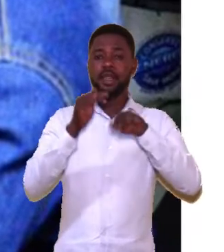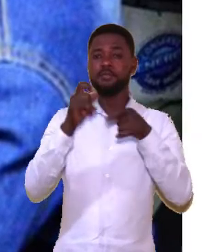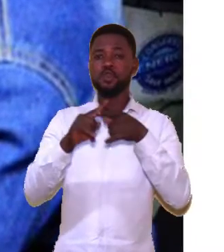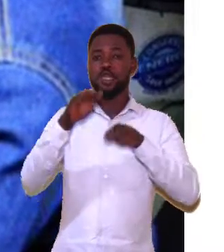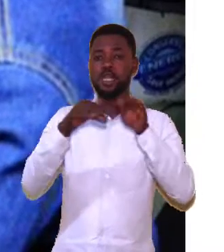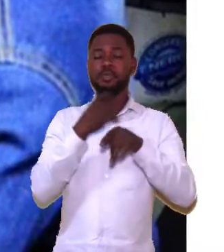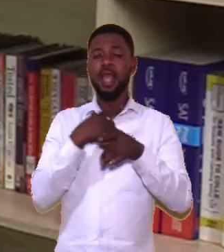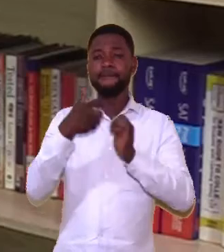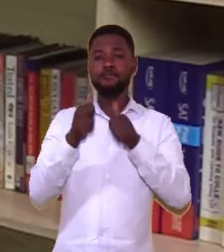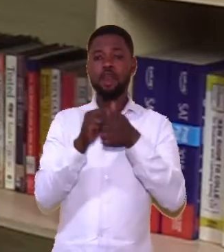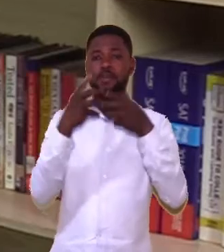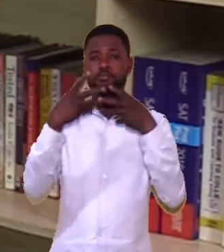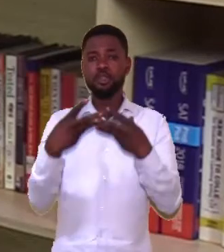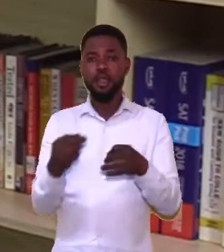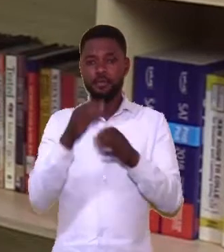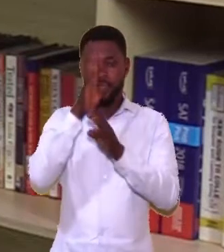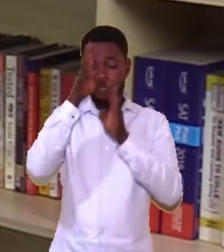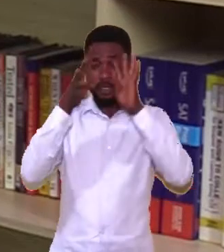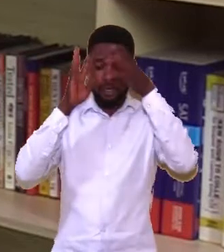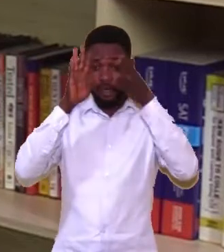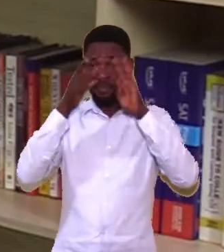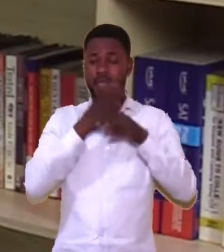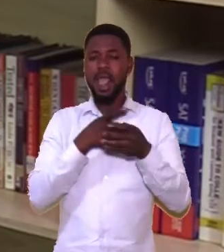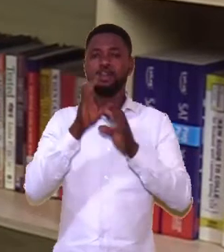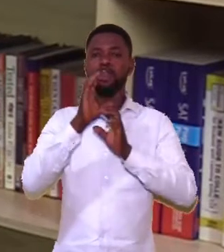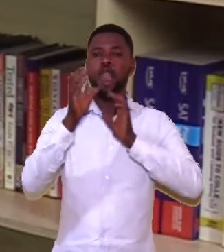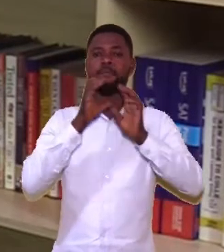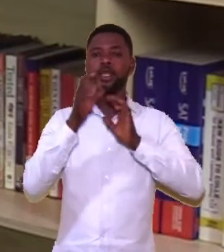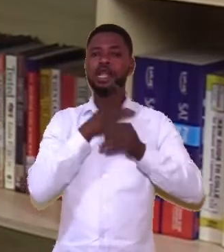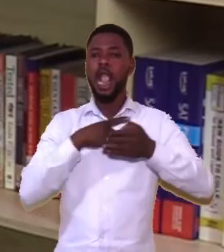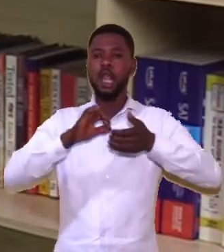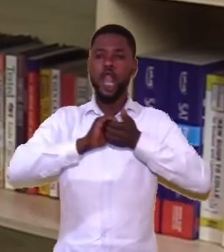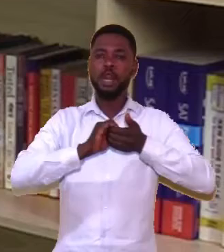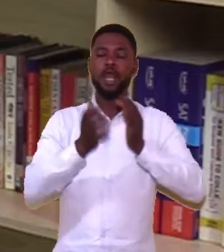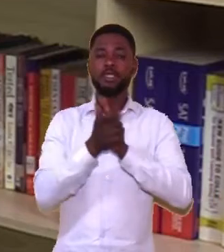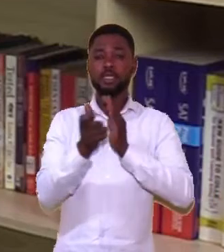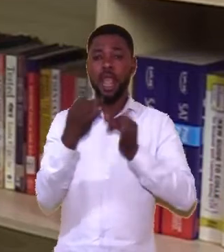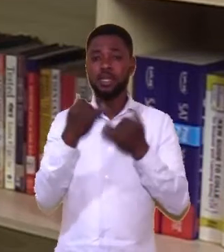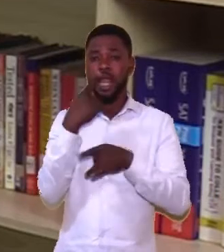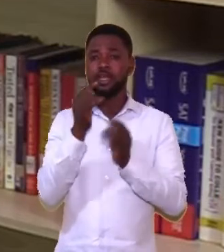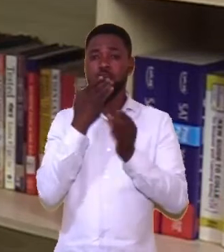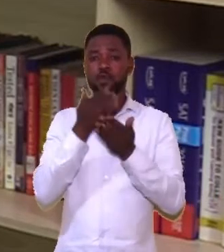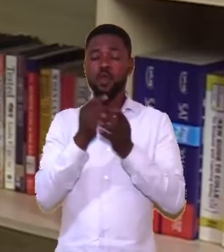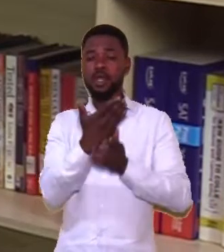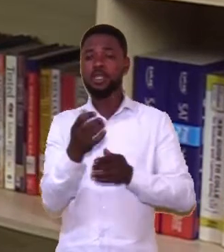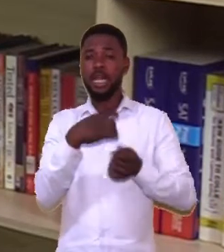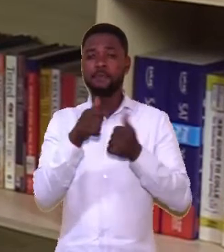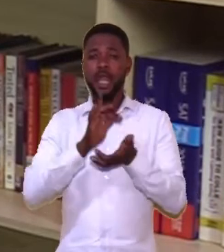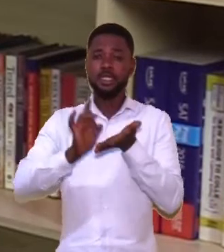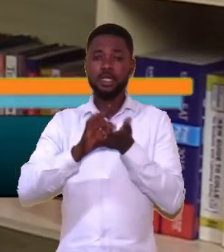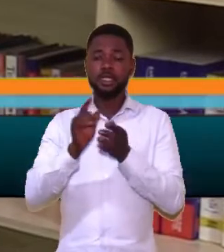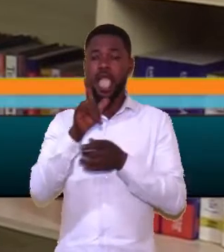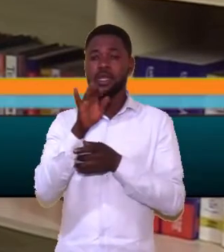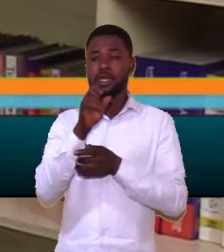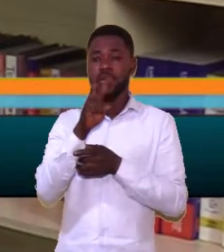step and build problem-solving, creativity, communication and collaboration skills. Now, the good thing about the